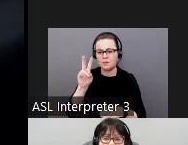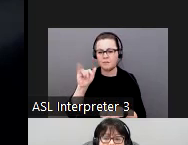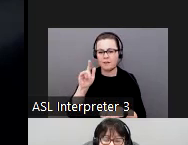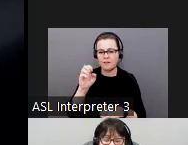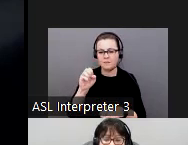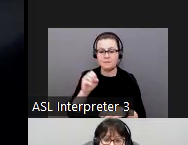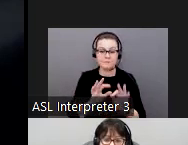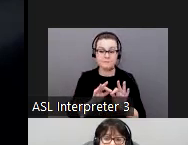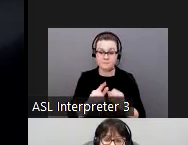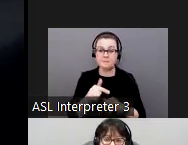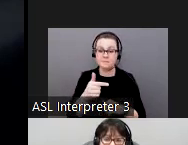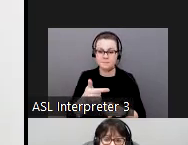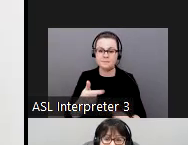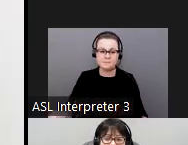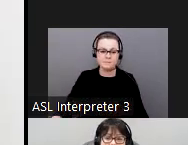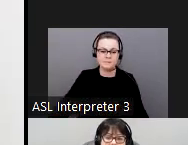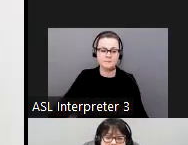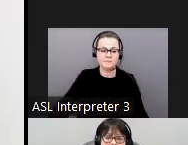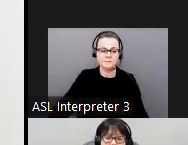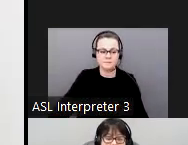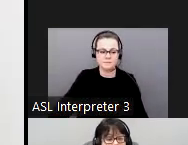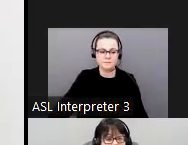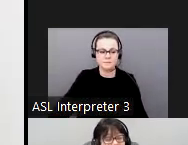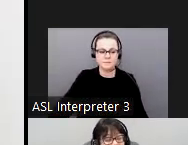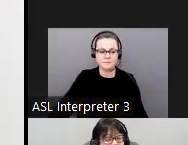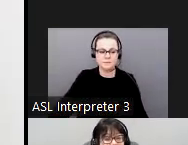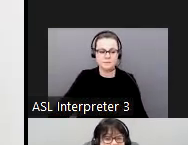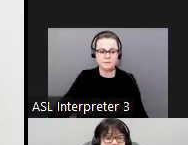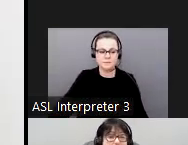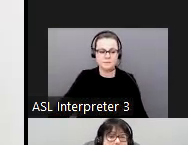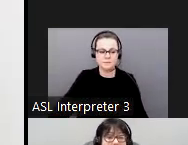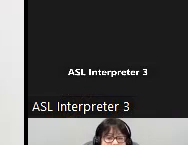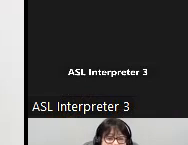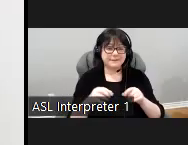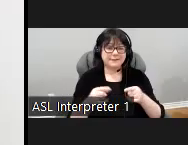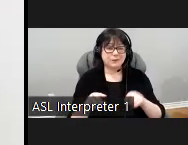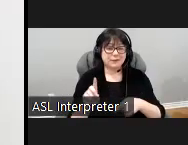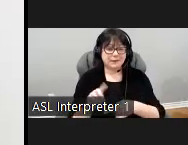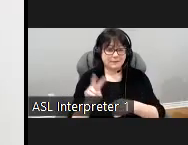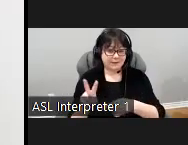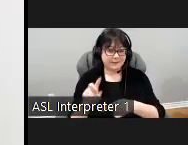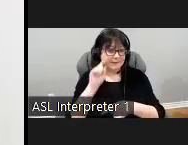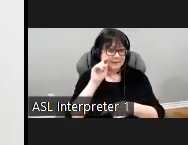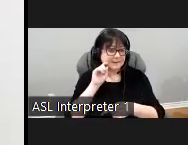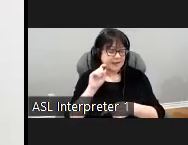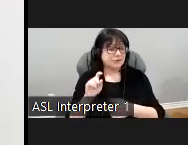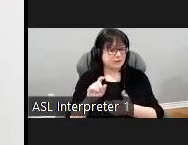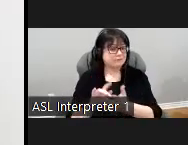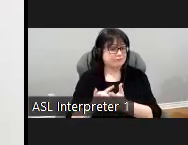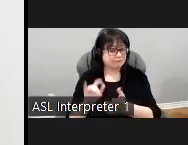in domestic violence situations. This has also been discussed, sort of all the barriers